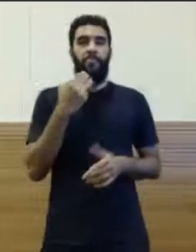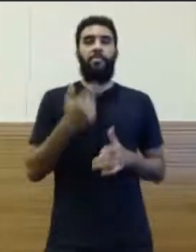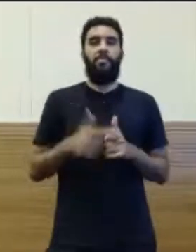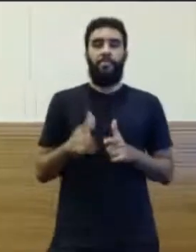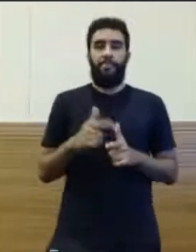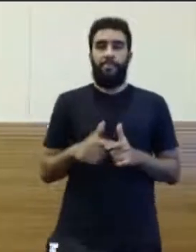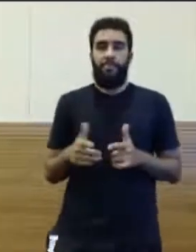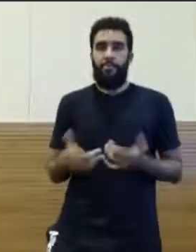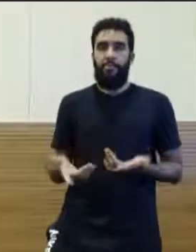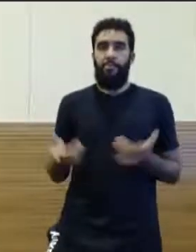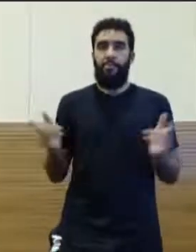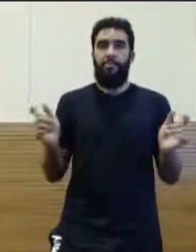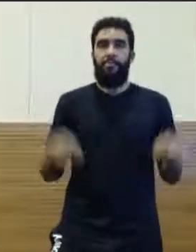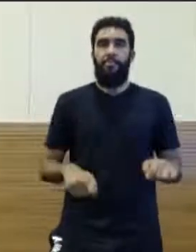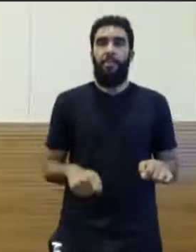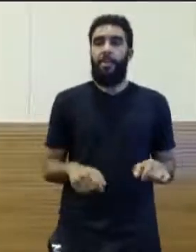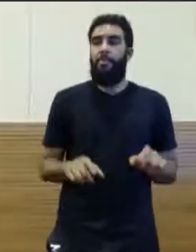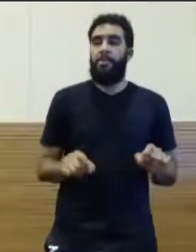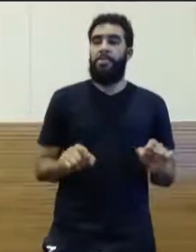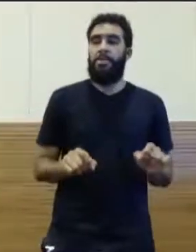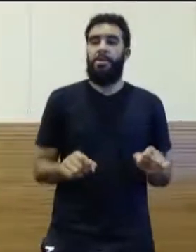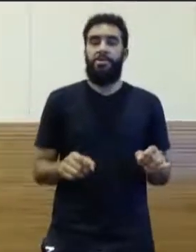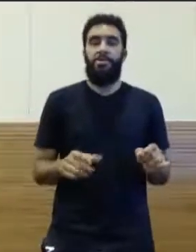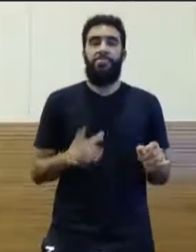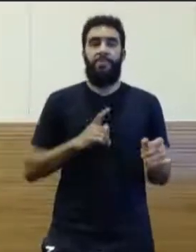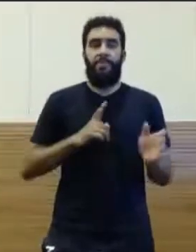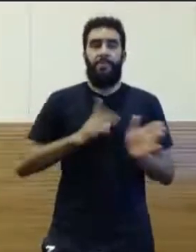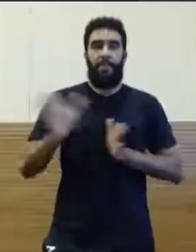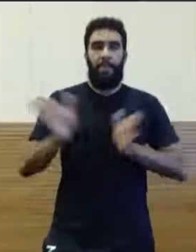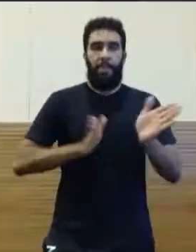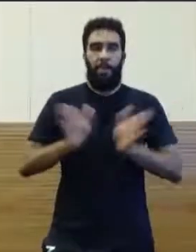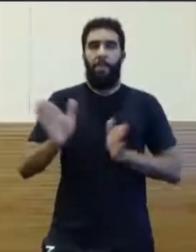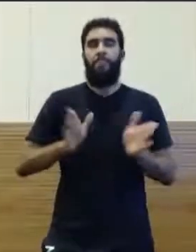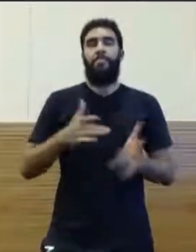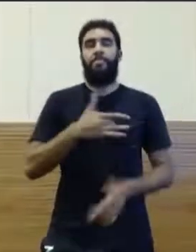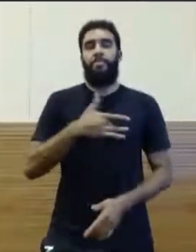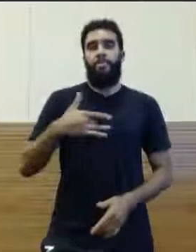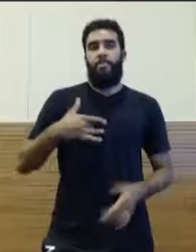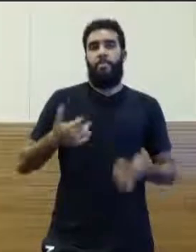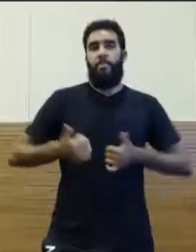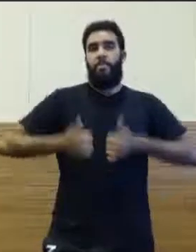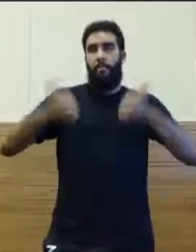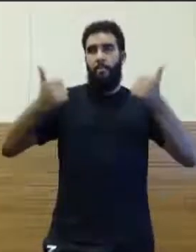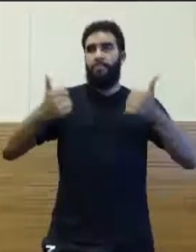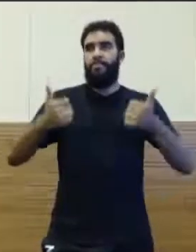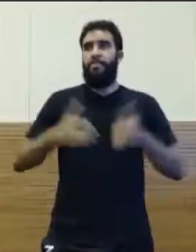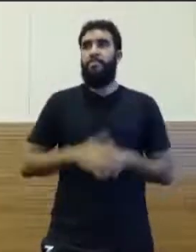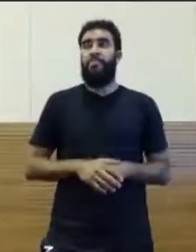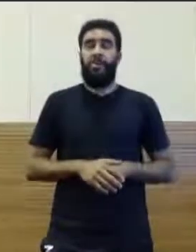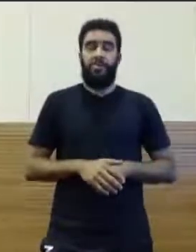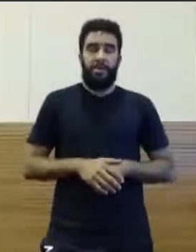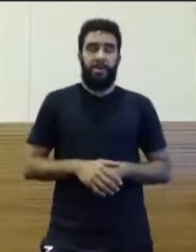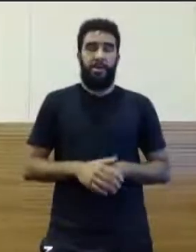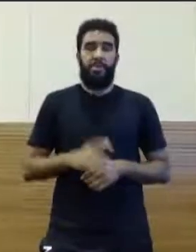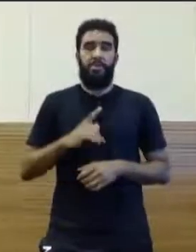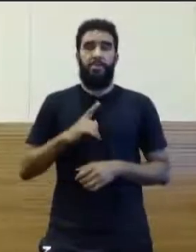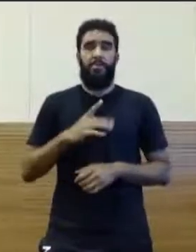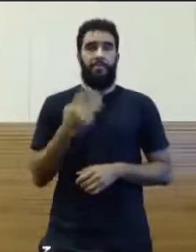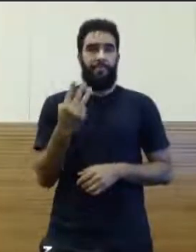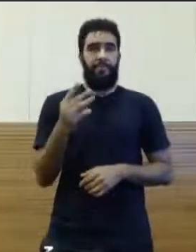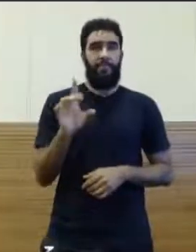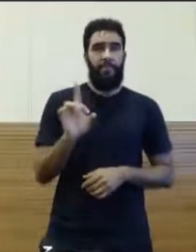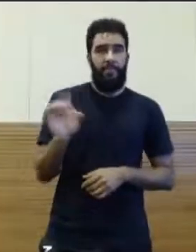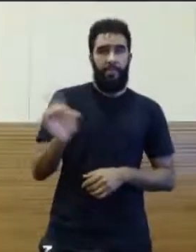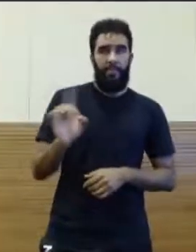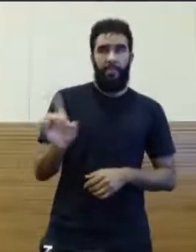we can say that 1.5 million Ecuadorians are undernourished, and to have access to a healthy diet, it's